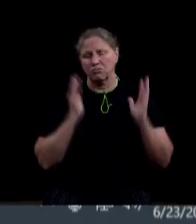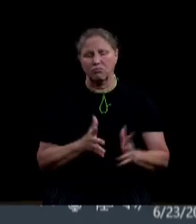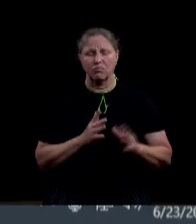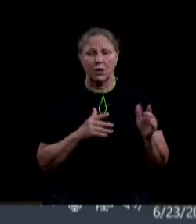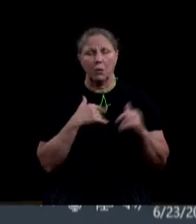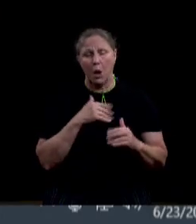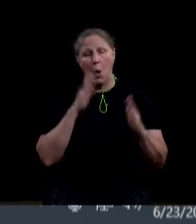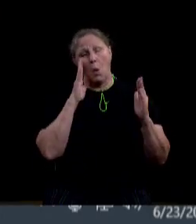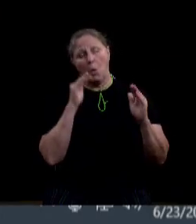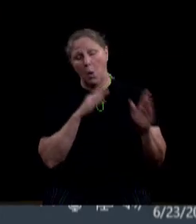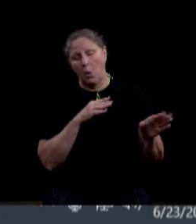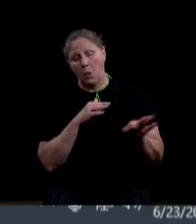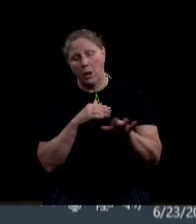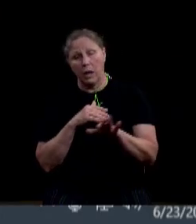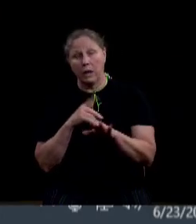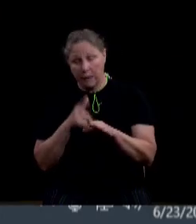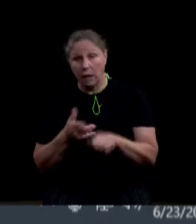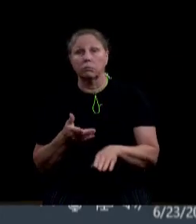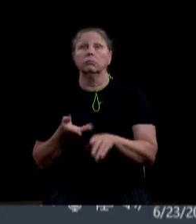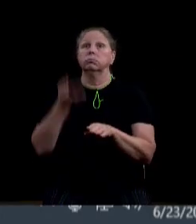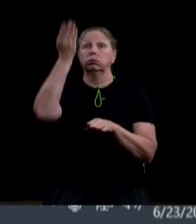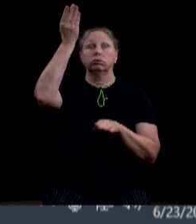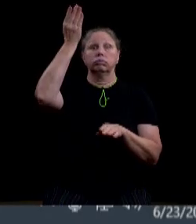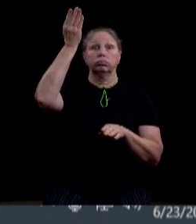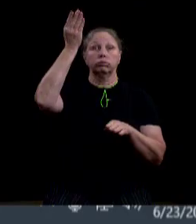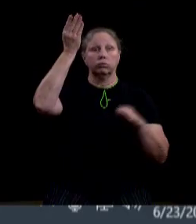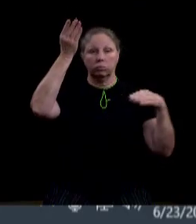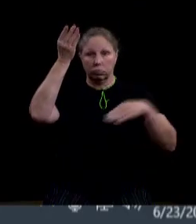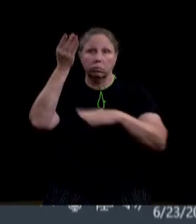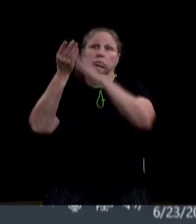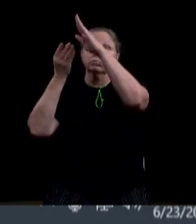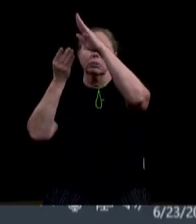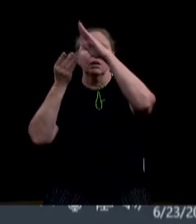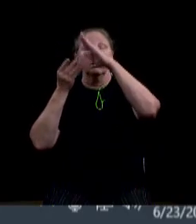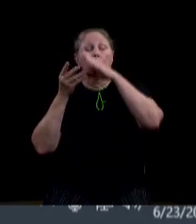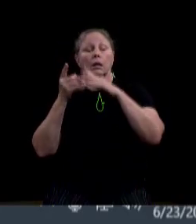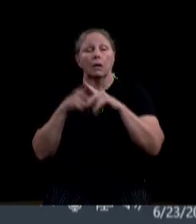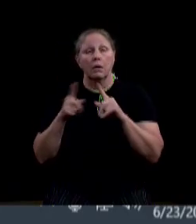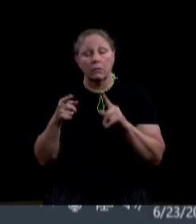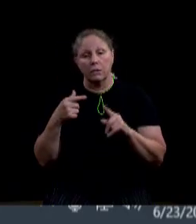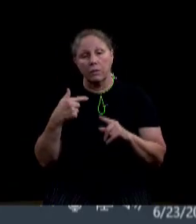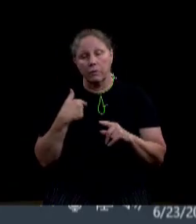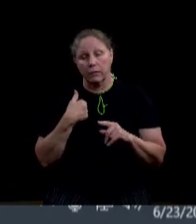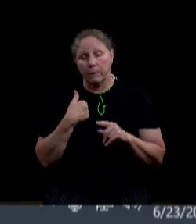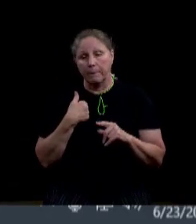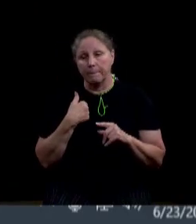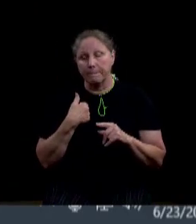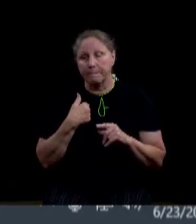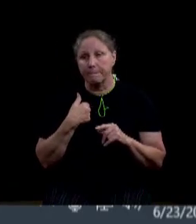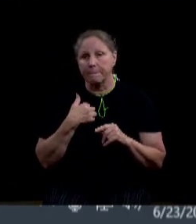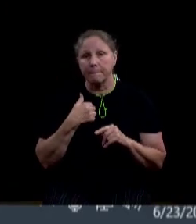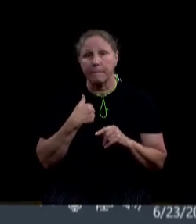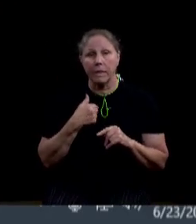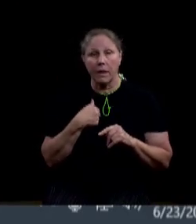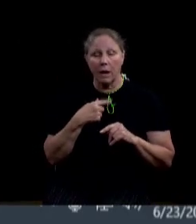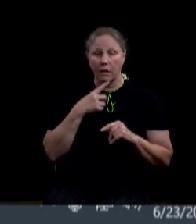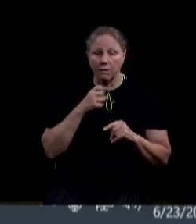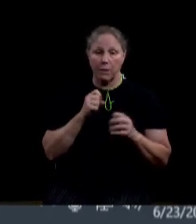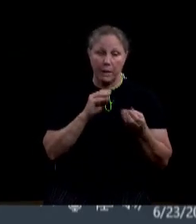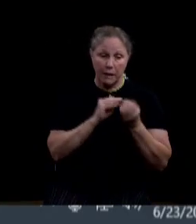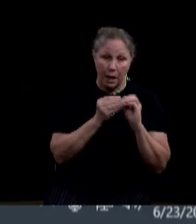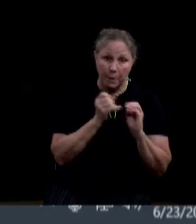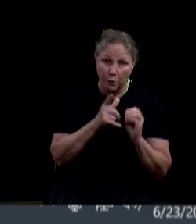up like crazy, not only from a active case perspective, but also from a positivity rate,